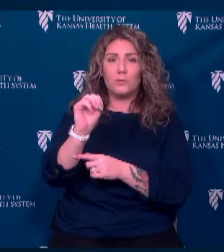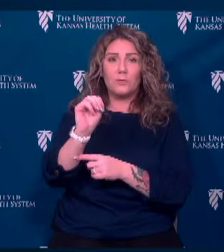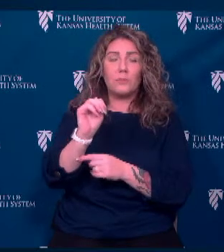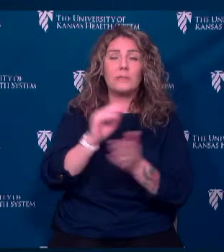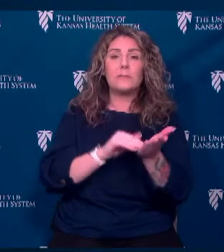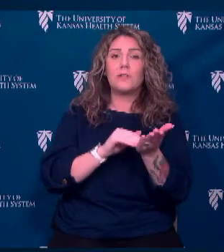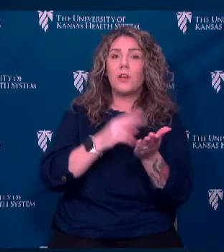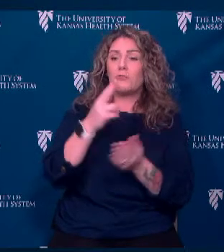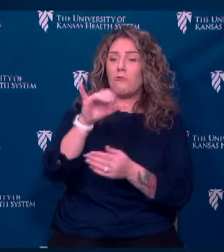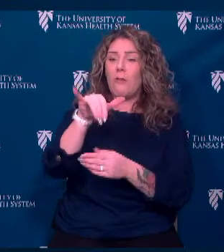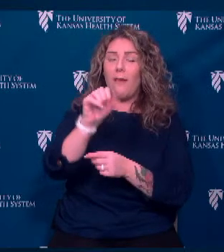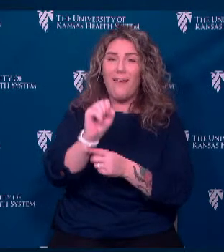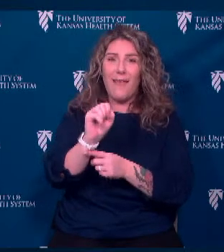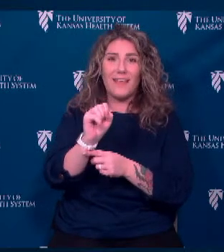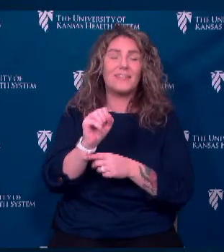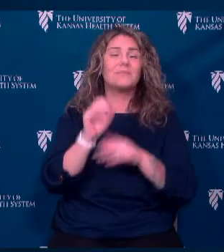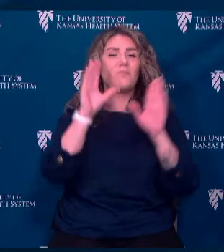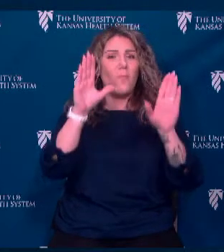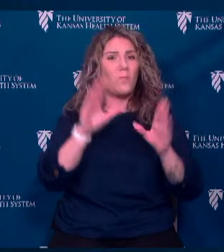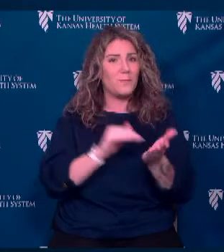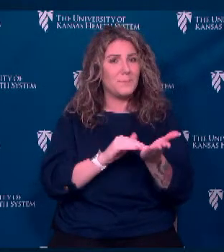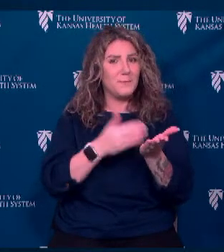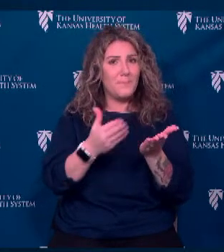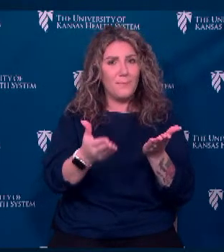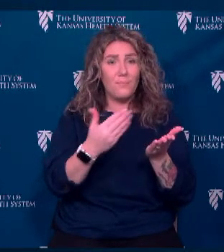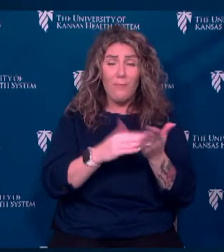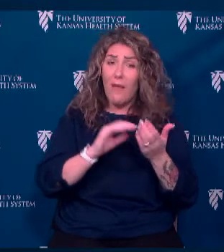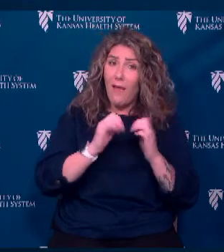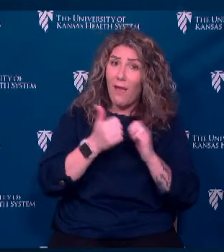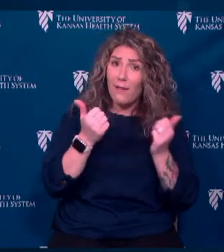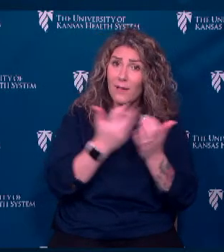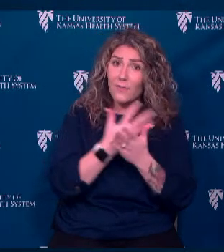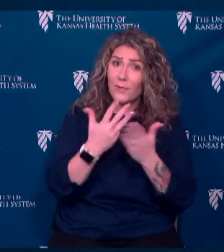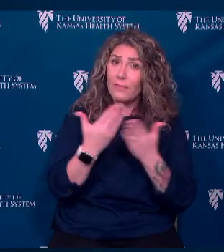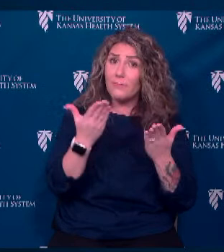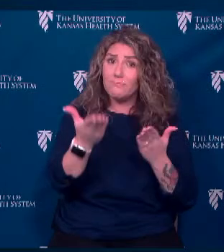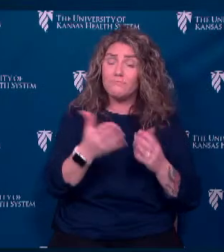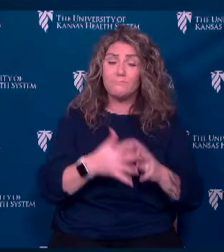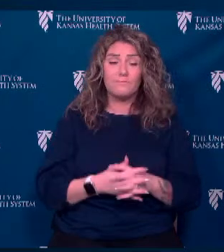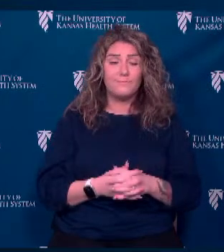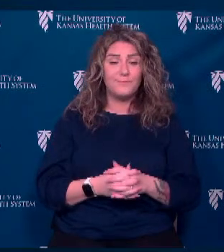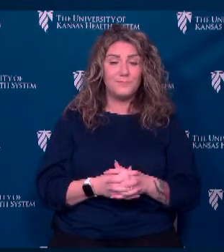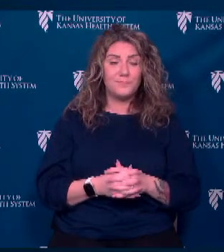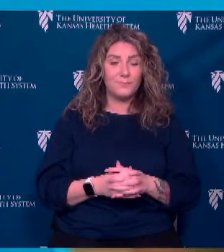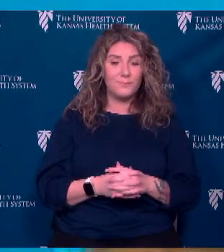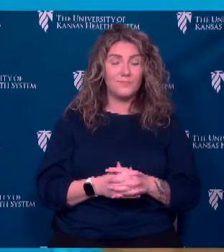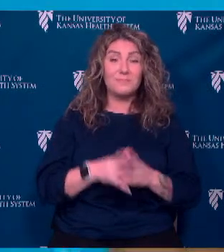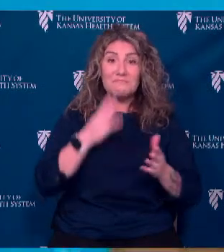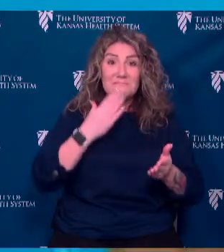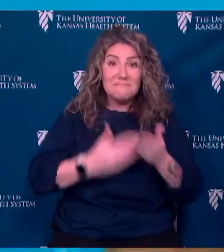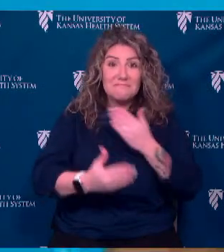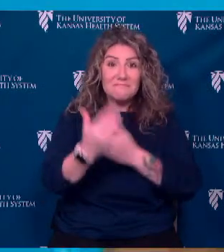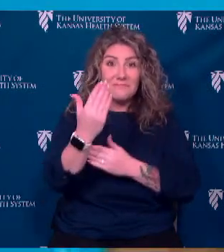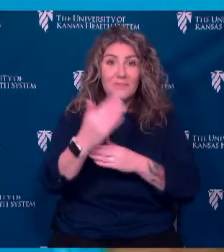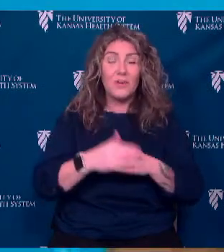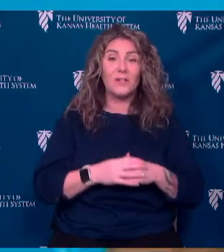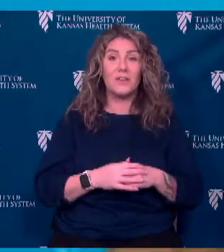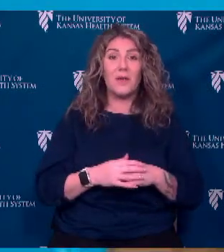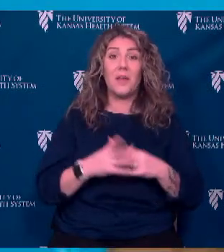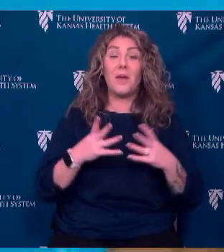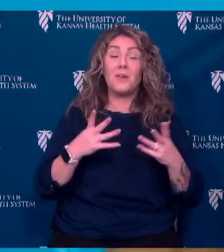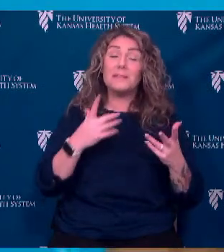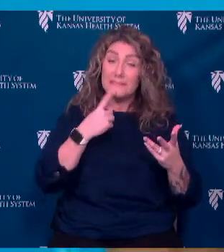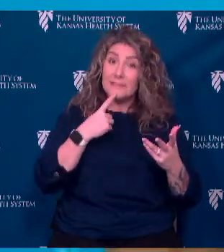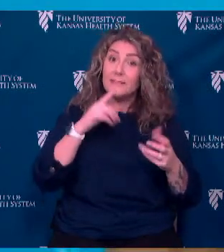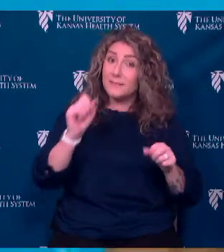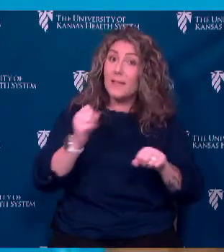an outstanding endocrinologist there. Lisa, how are things at Advent? Good morning, Dr. Stites. I have to say things are improving